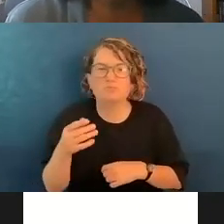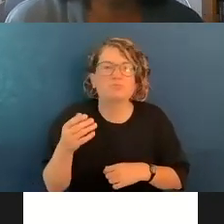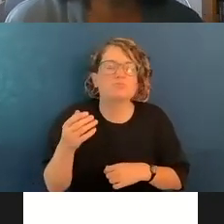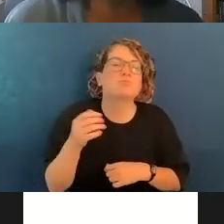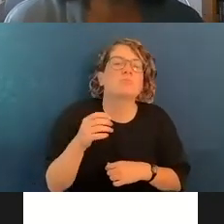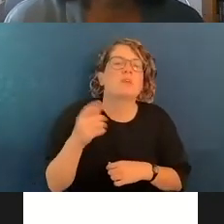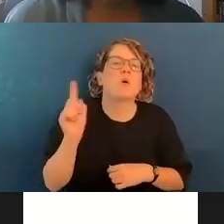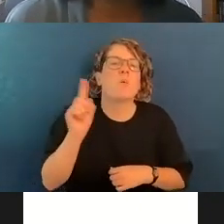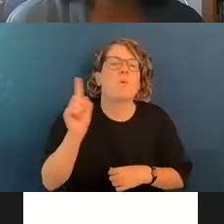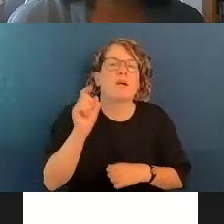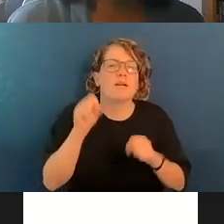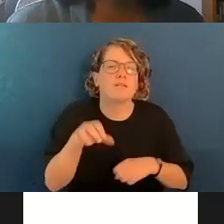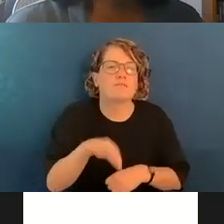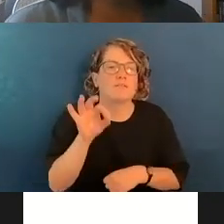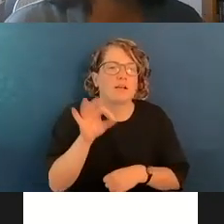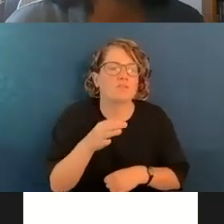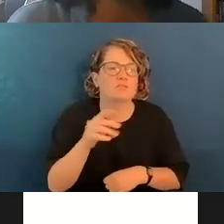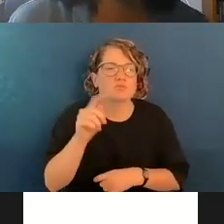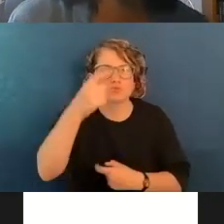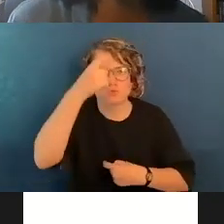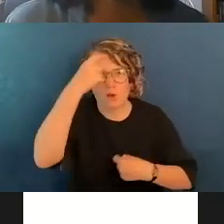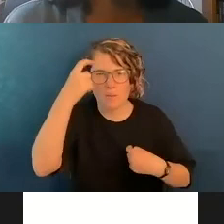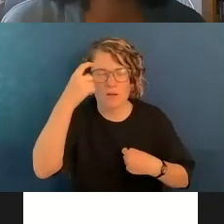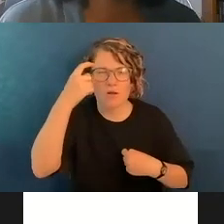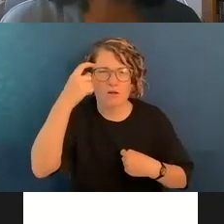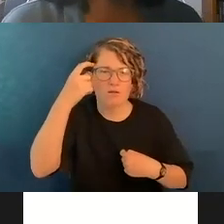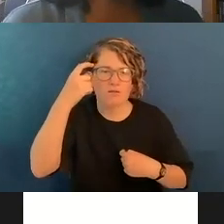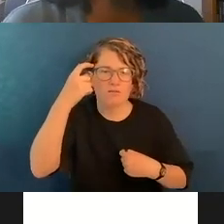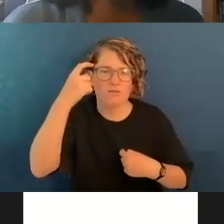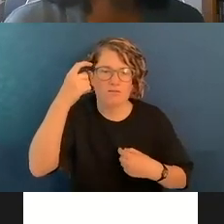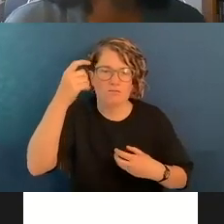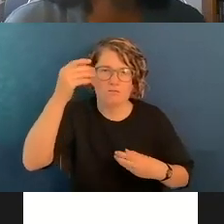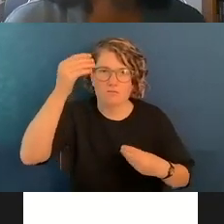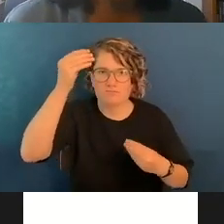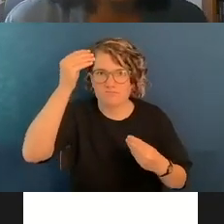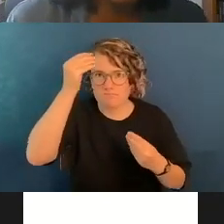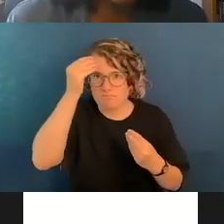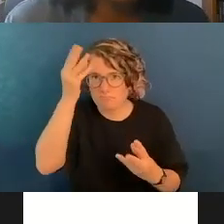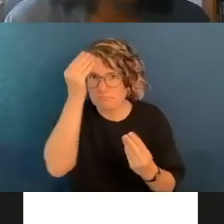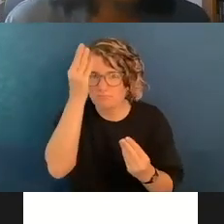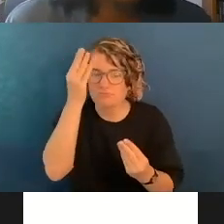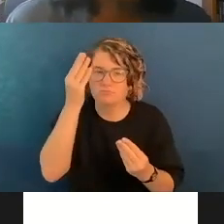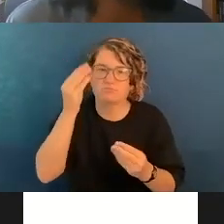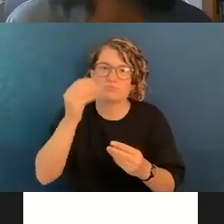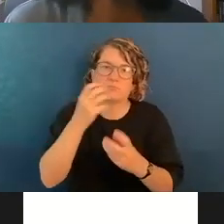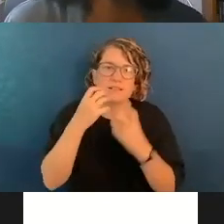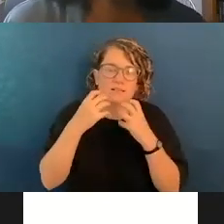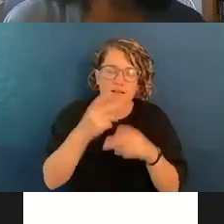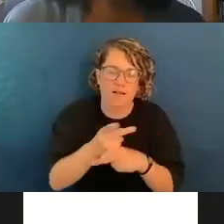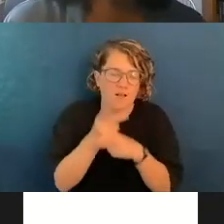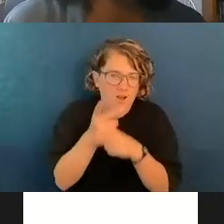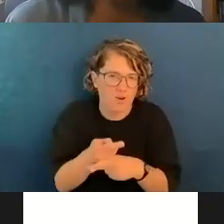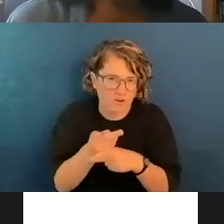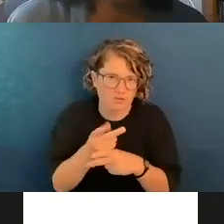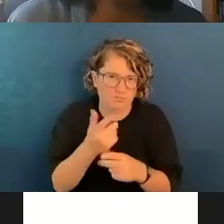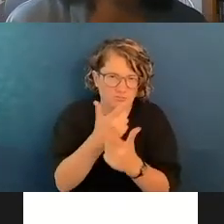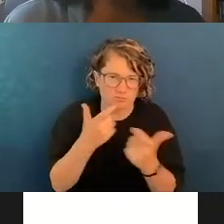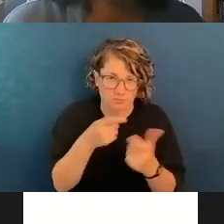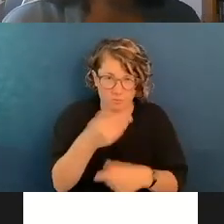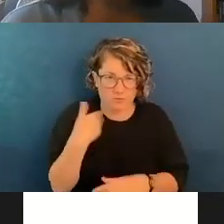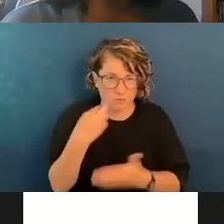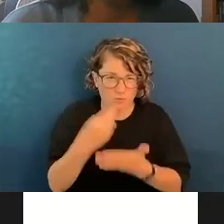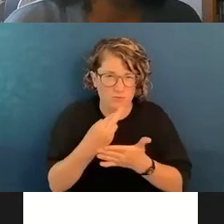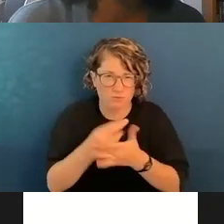trauma-informed practice and compassion-informed care that you had mentioned earlier. Are there any resources that you can recommend,